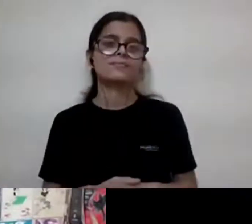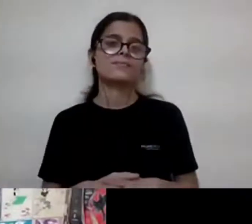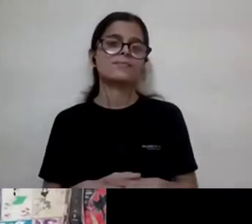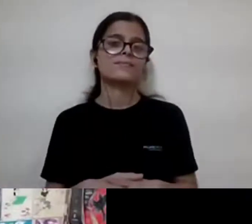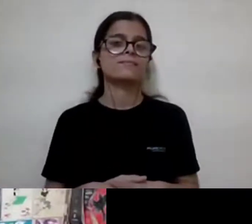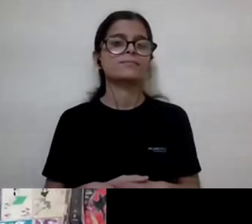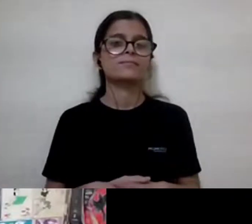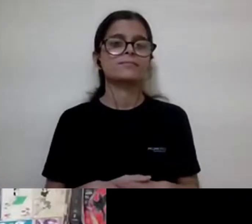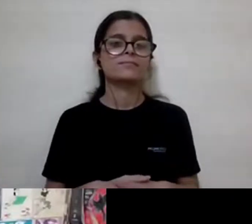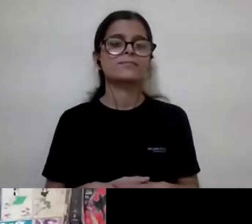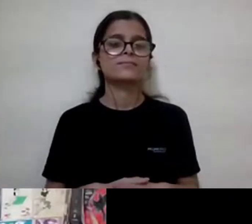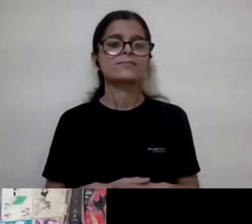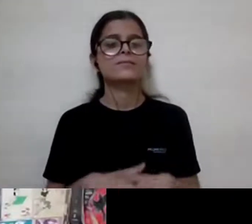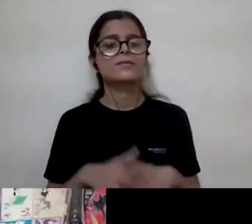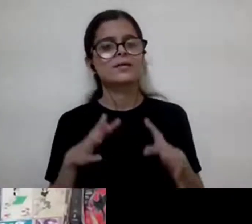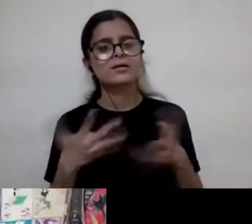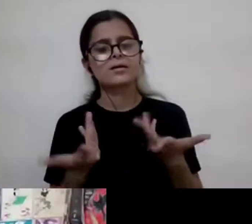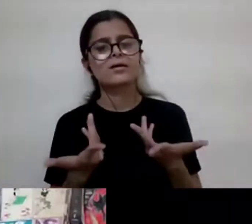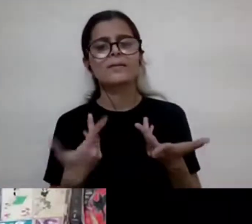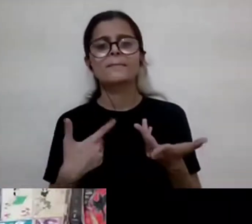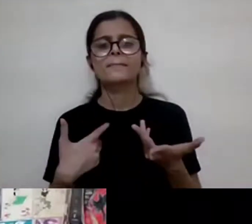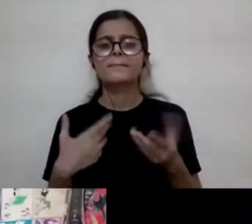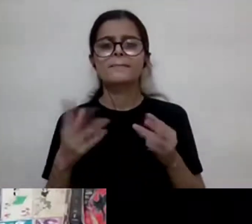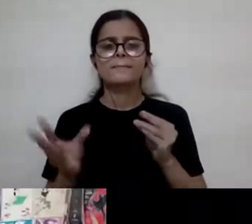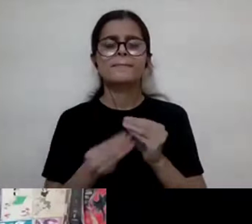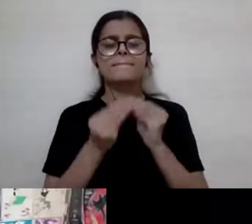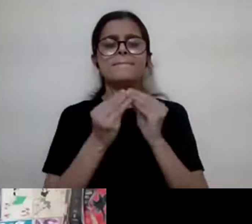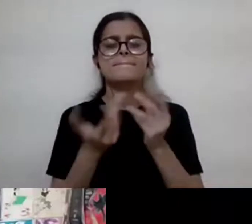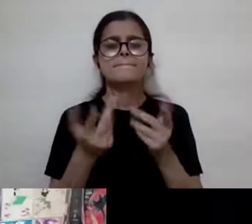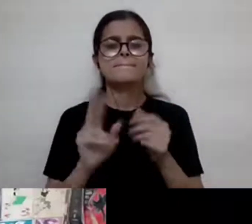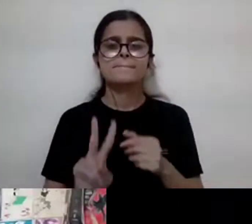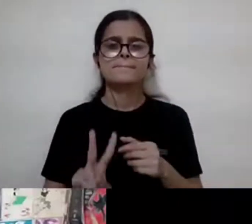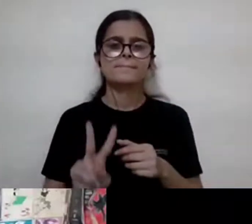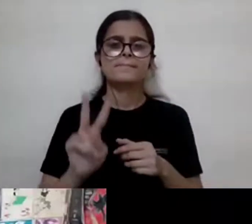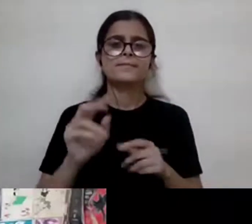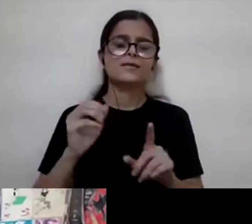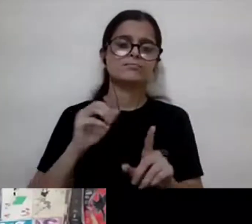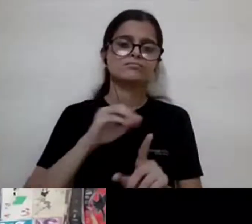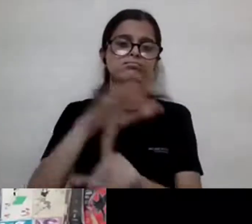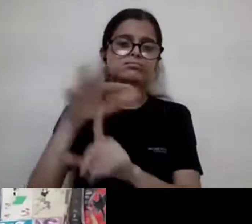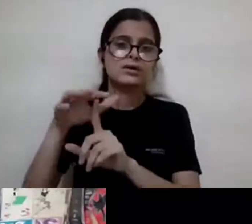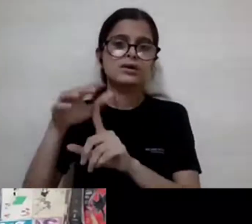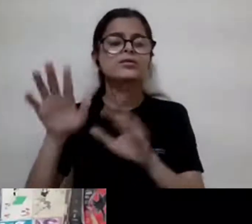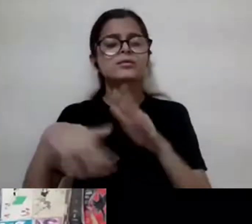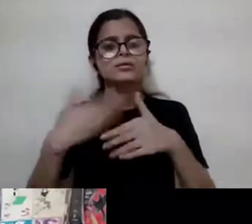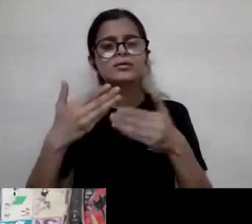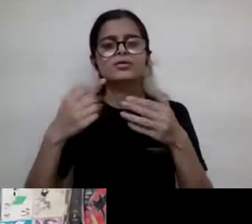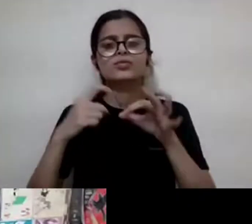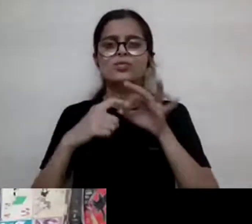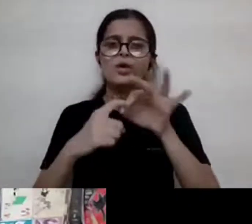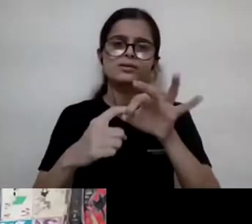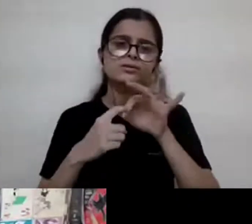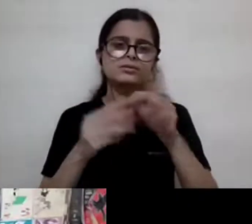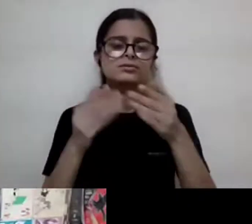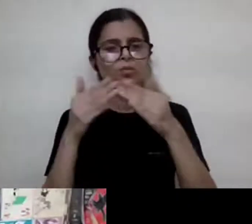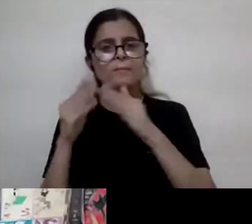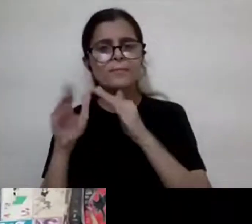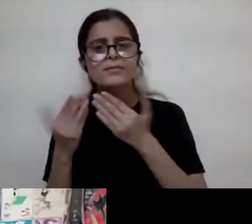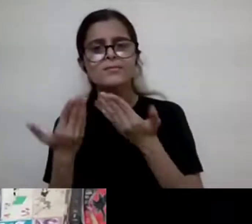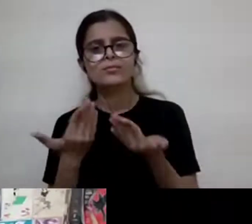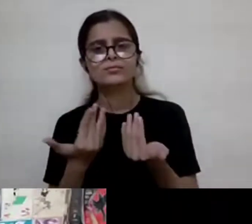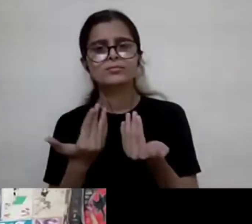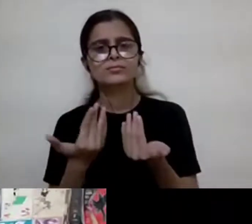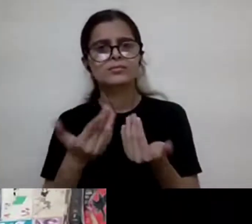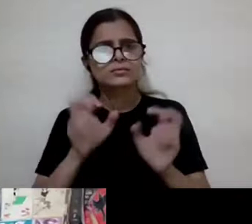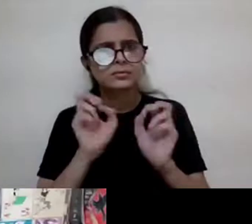And we can also, while you are reflecting on it, we could open the questions if that's